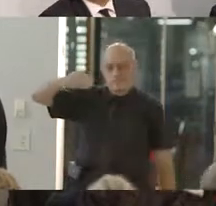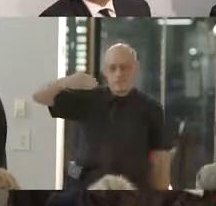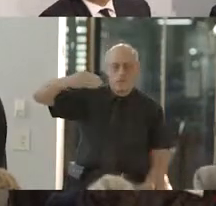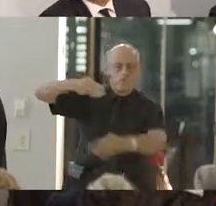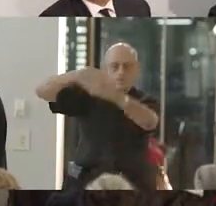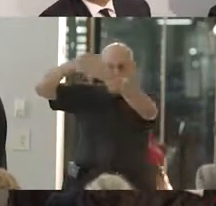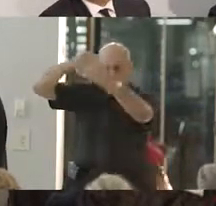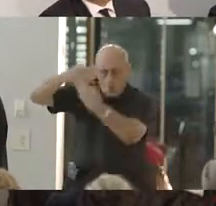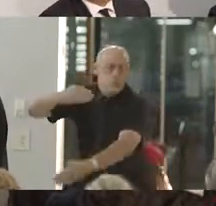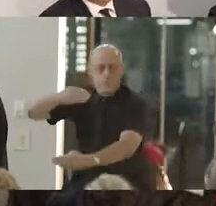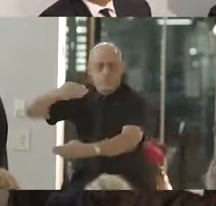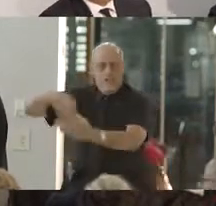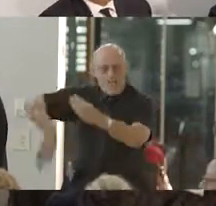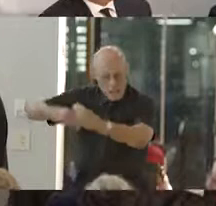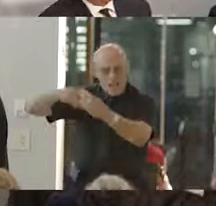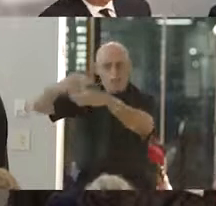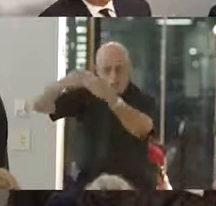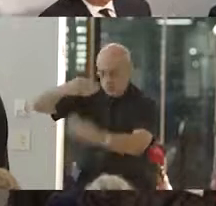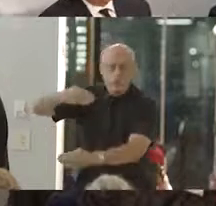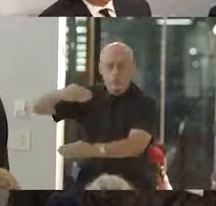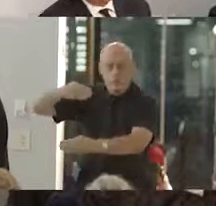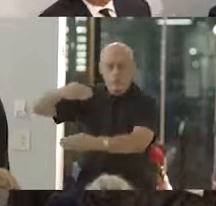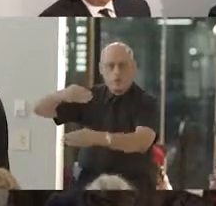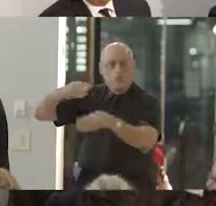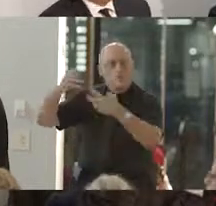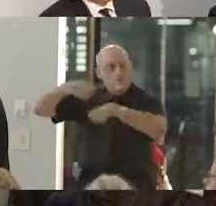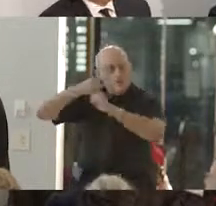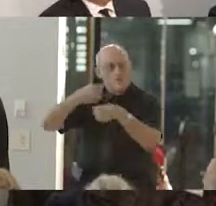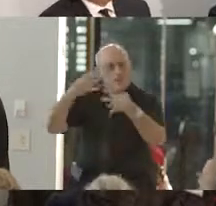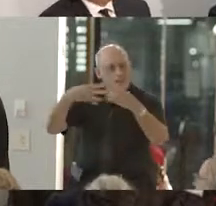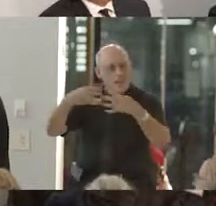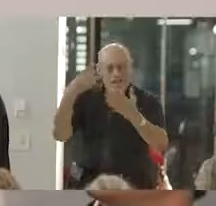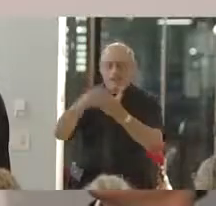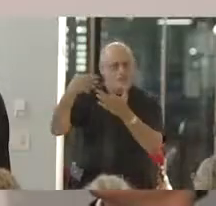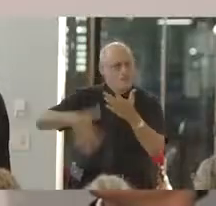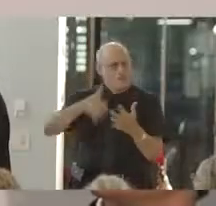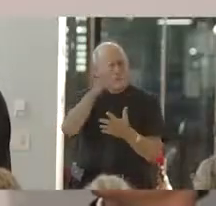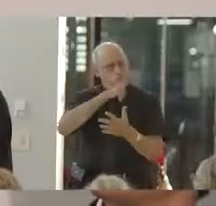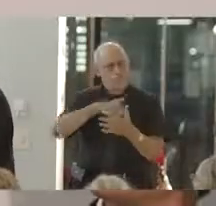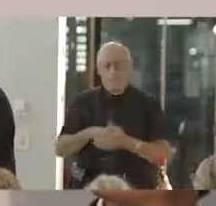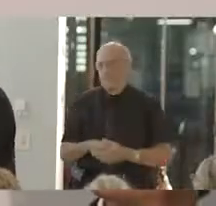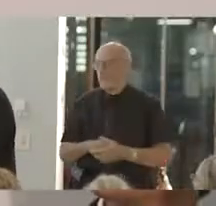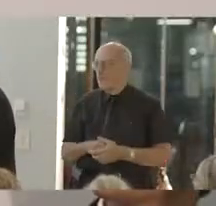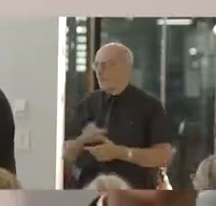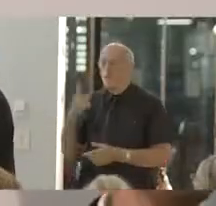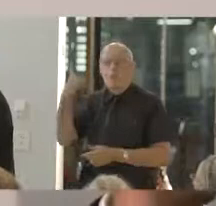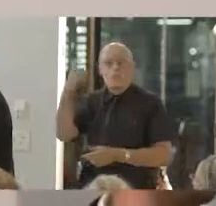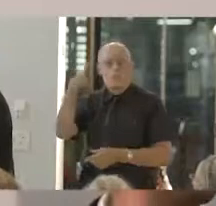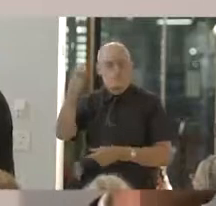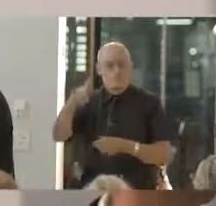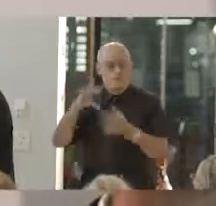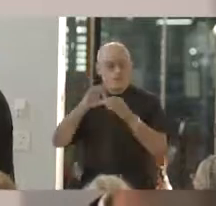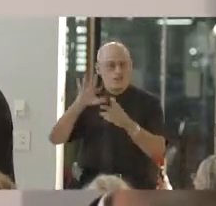construct down deep into the riverbed and then to create that gate, it's a very expensive undertaking. There's another